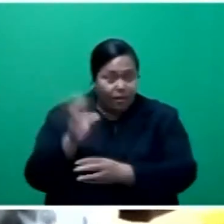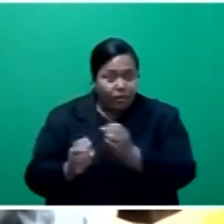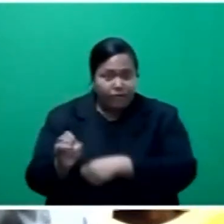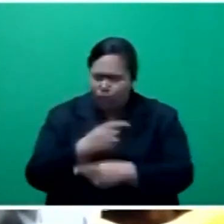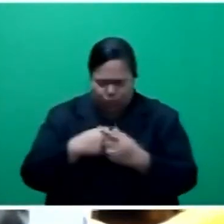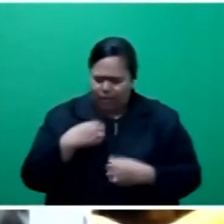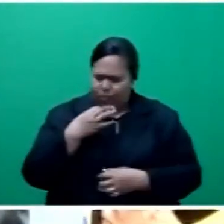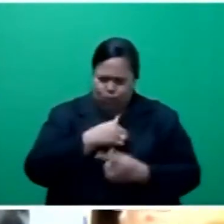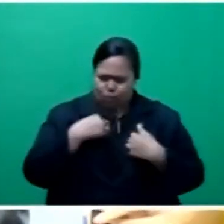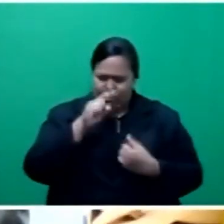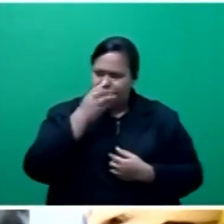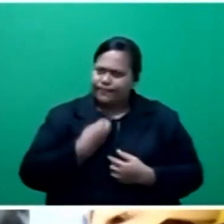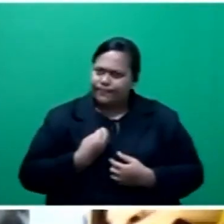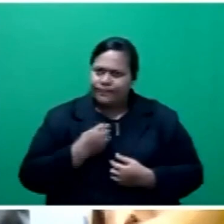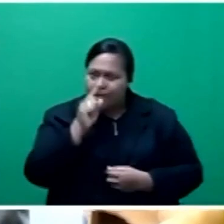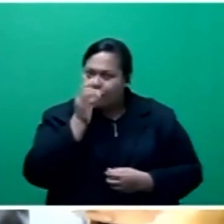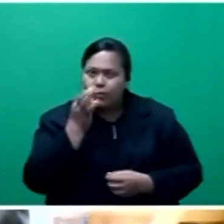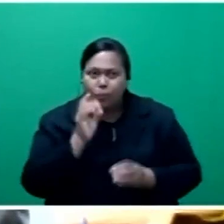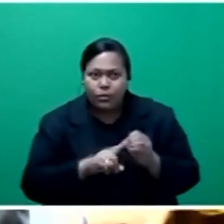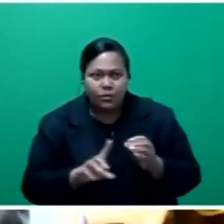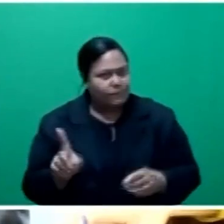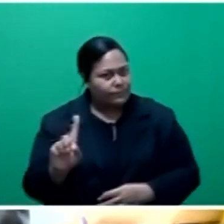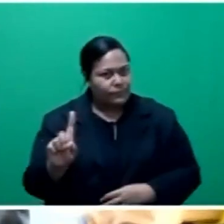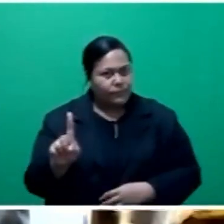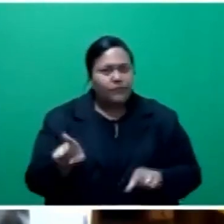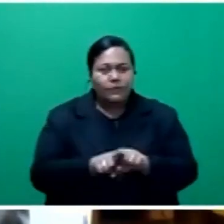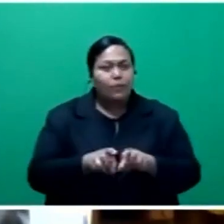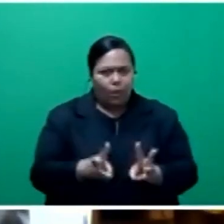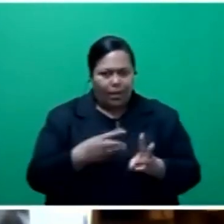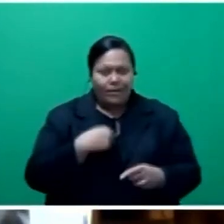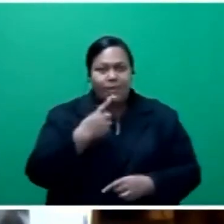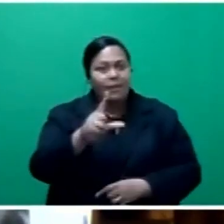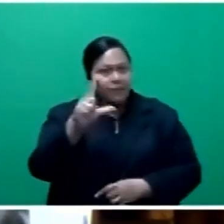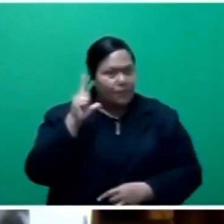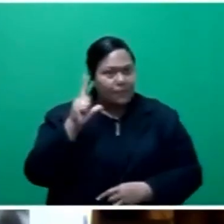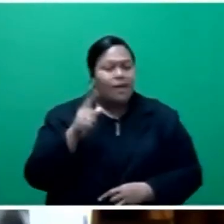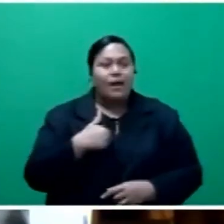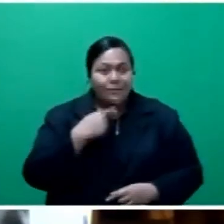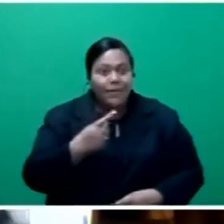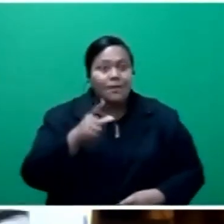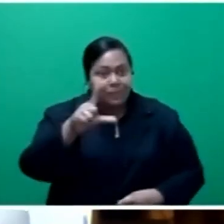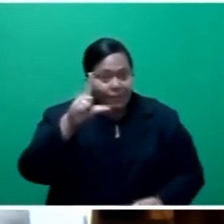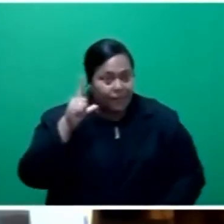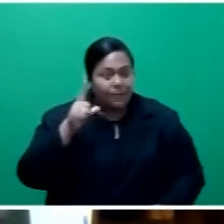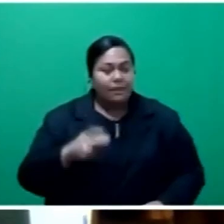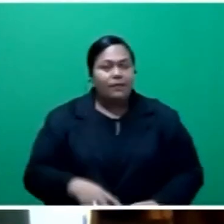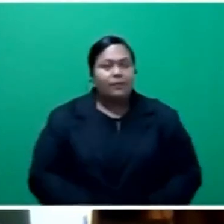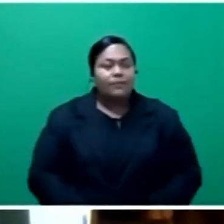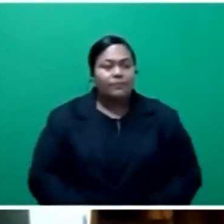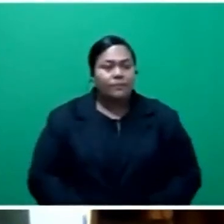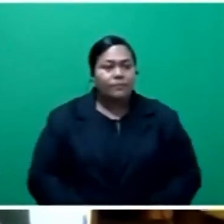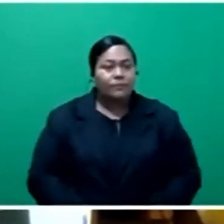cannot question them. In the same way, as I said yesterday, sir, as we said yesterday, sir, that